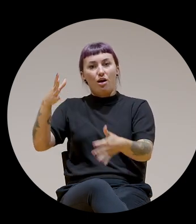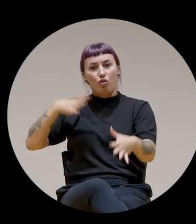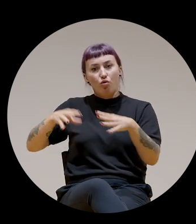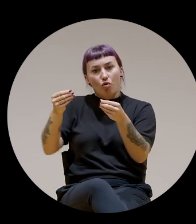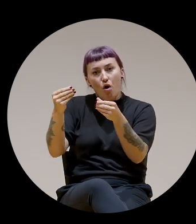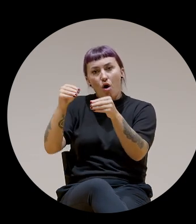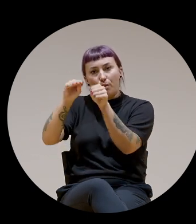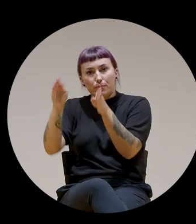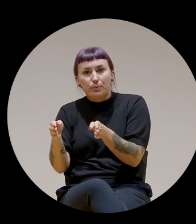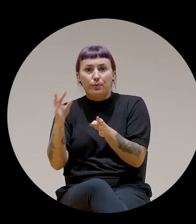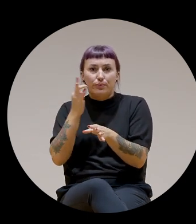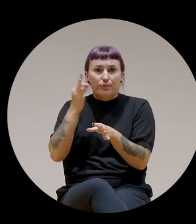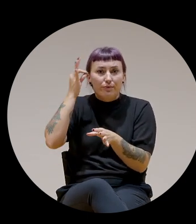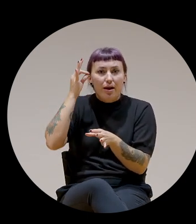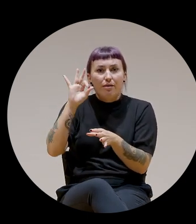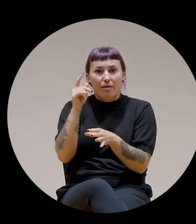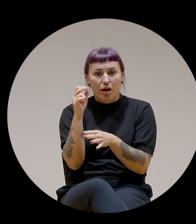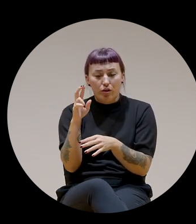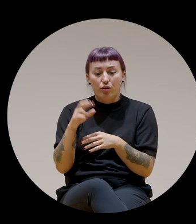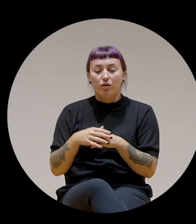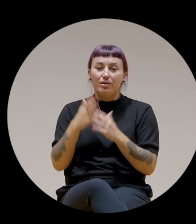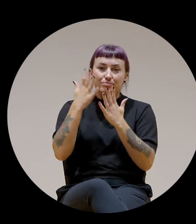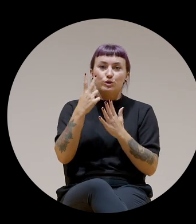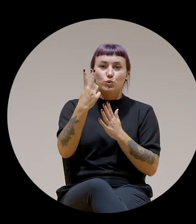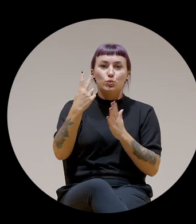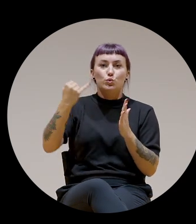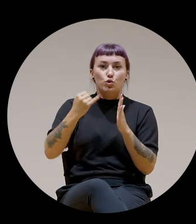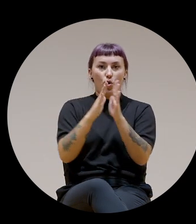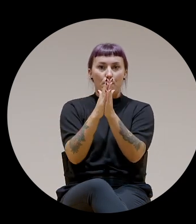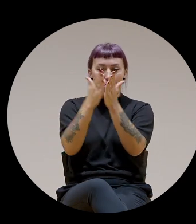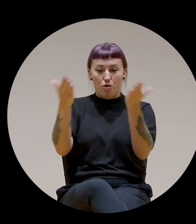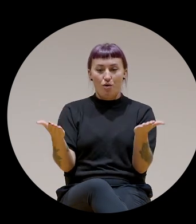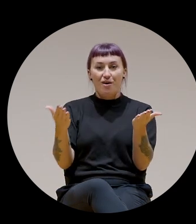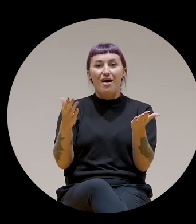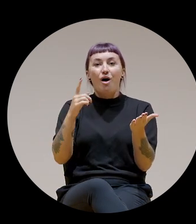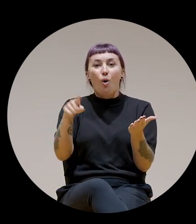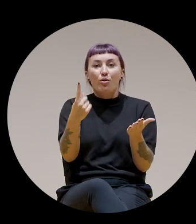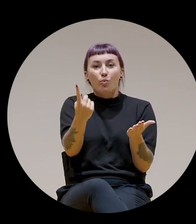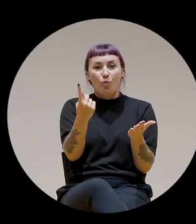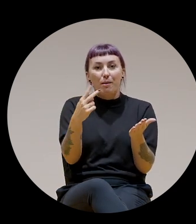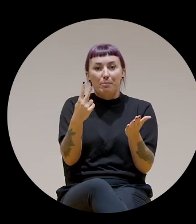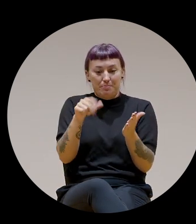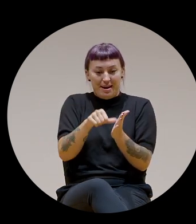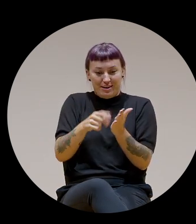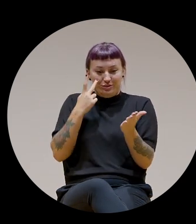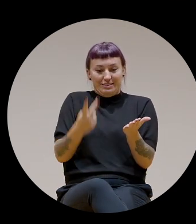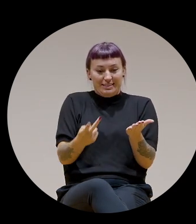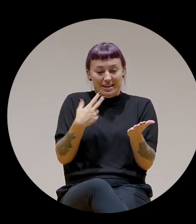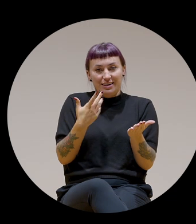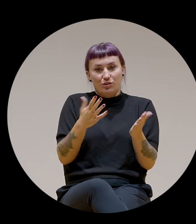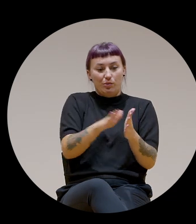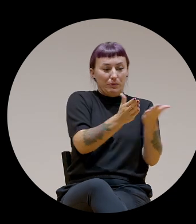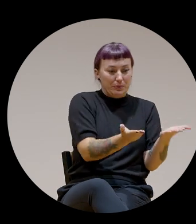feathers. And it's unfortunate that in the two drawing books that we have on display, you can only see one page at a time. So we've